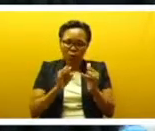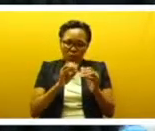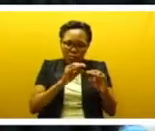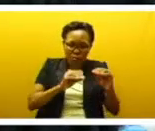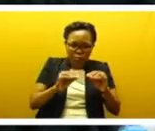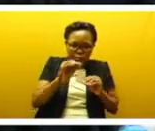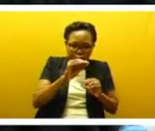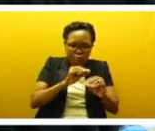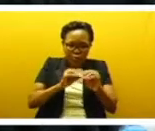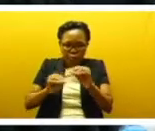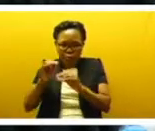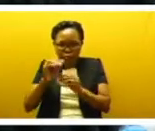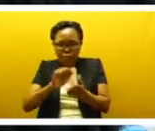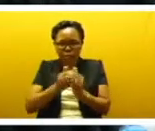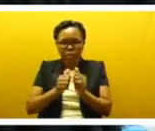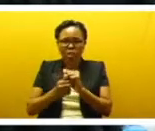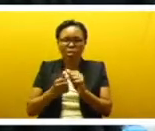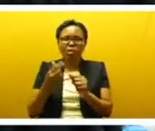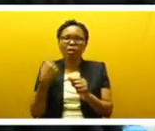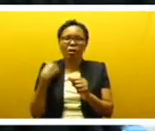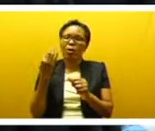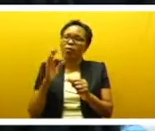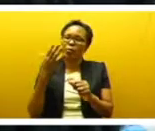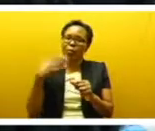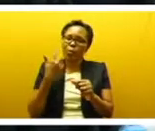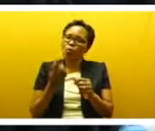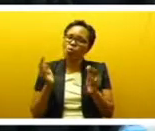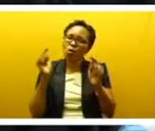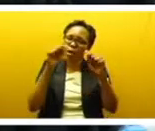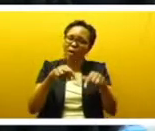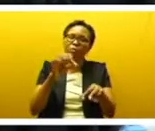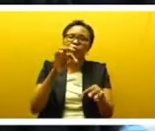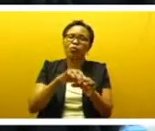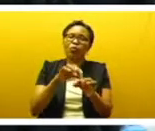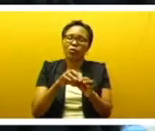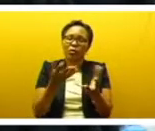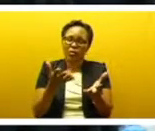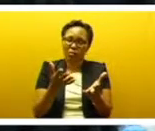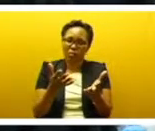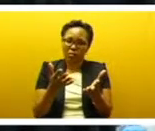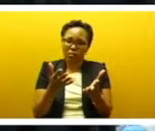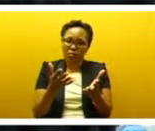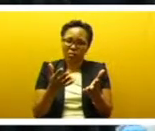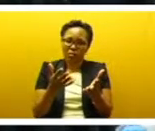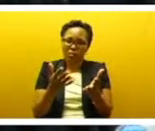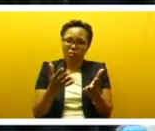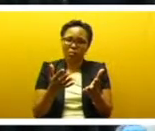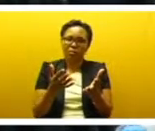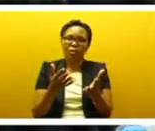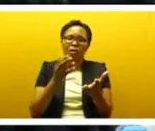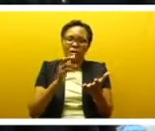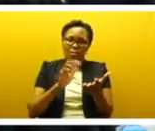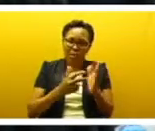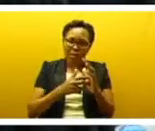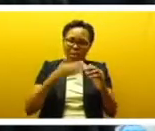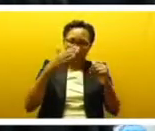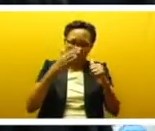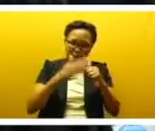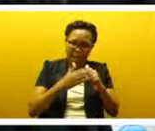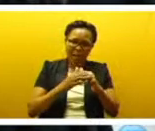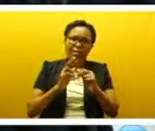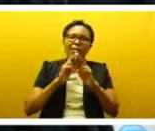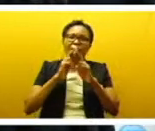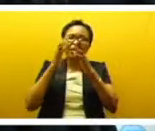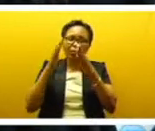voter turnout, to come to a conclusion that the 9th respondent met the